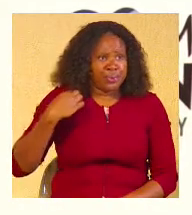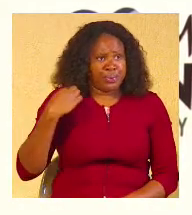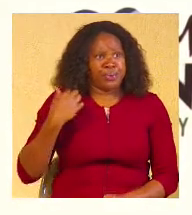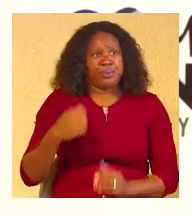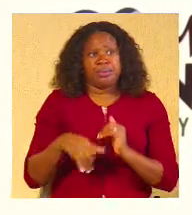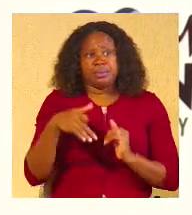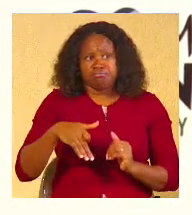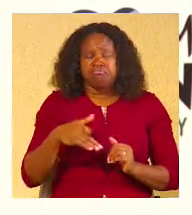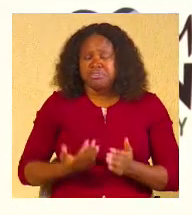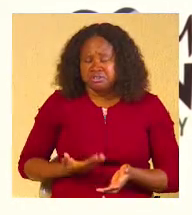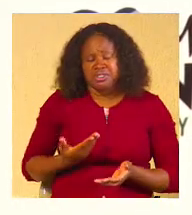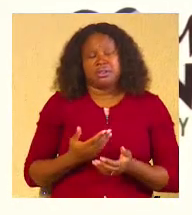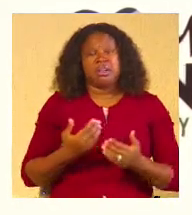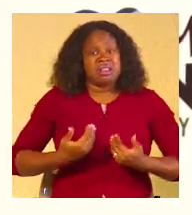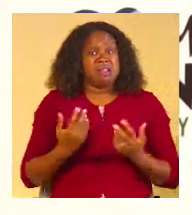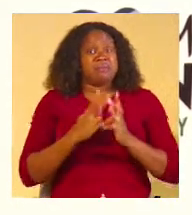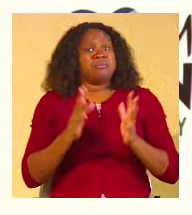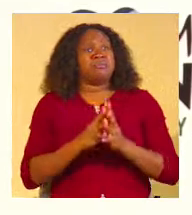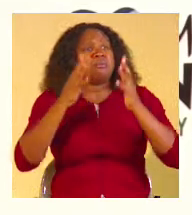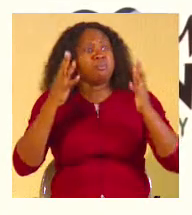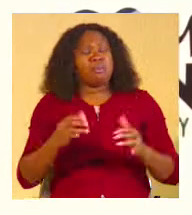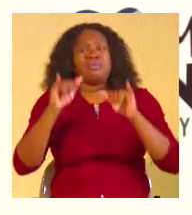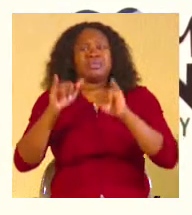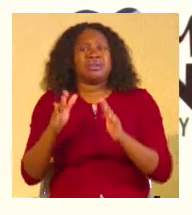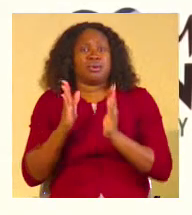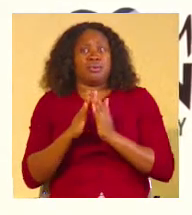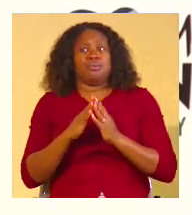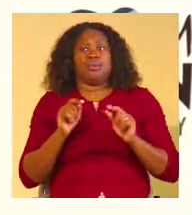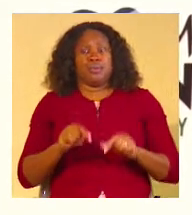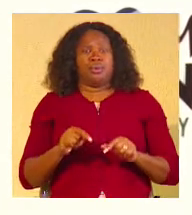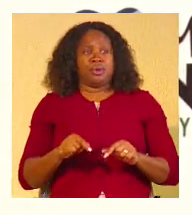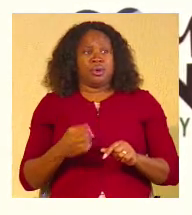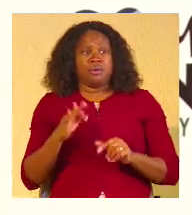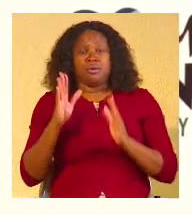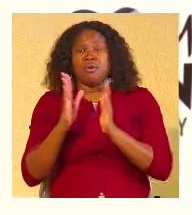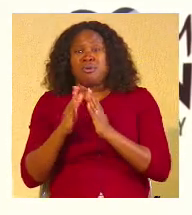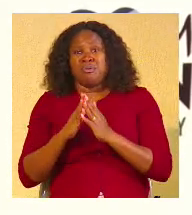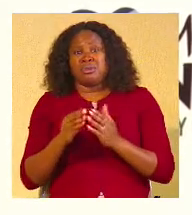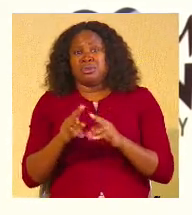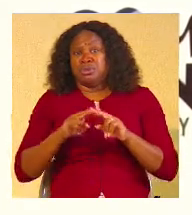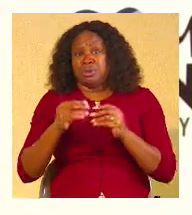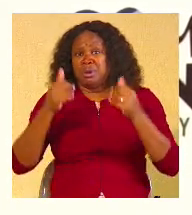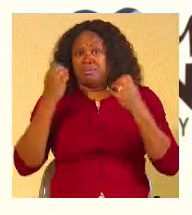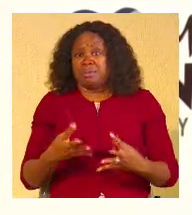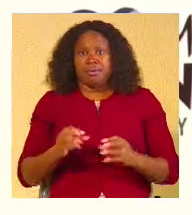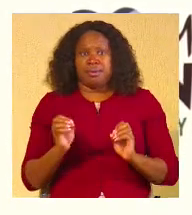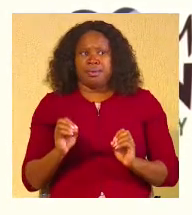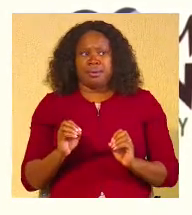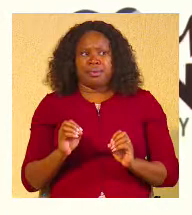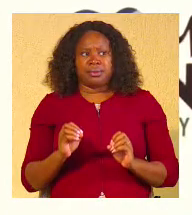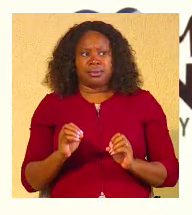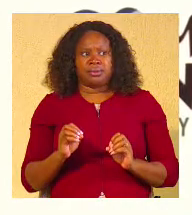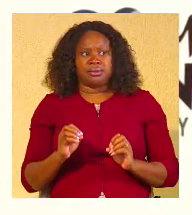our country. So it's young people, most of them who are at home at the moment, and when you're home, you're not spending as much money.